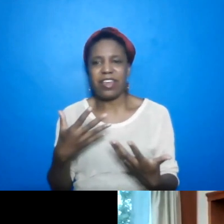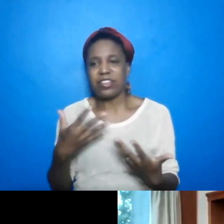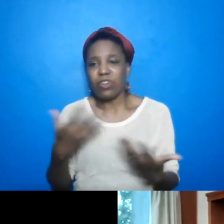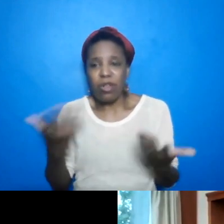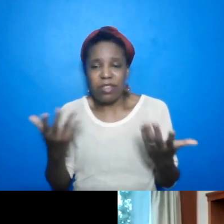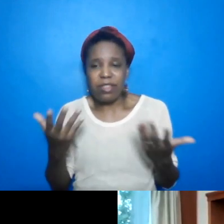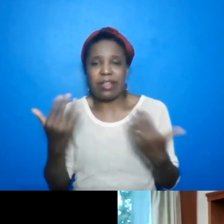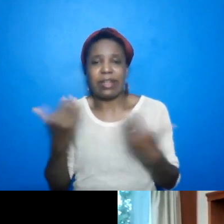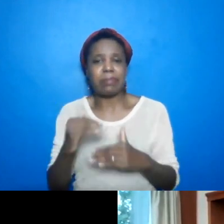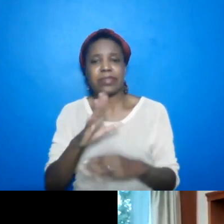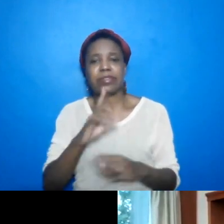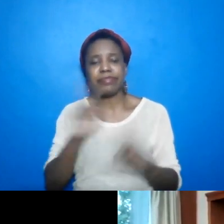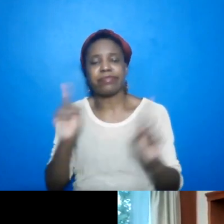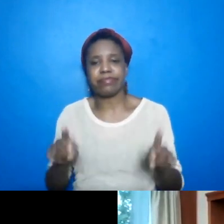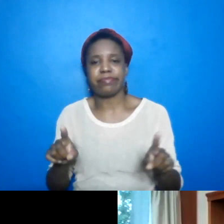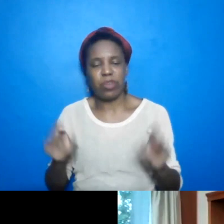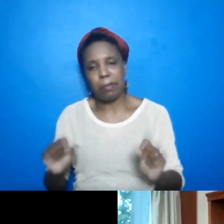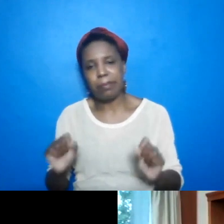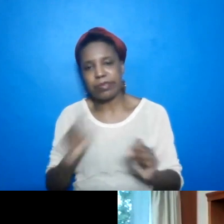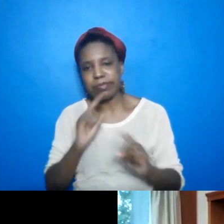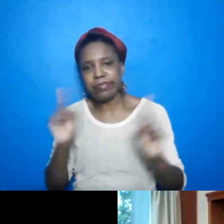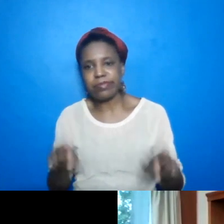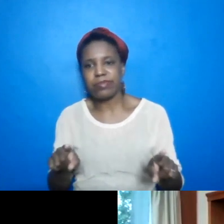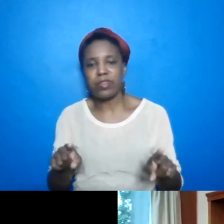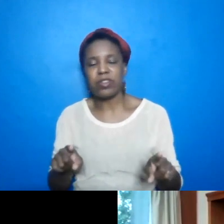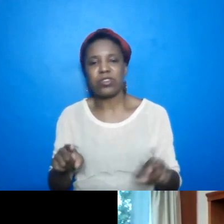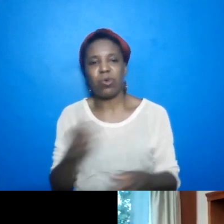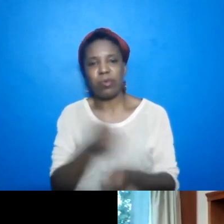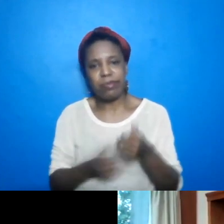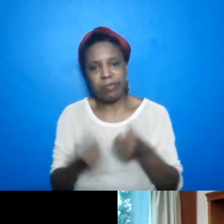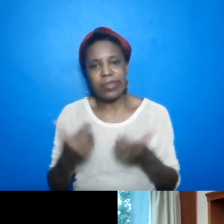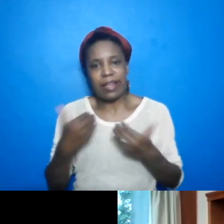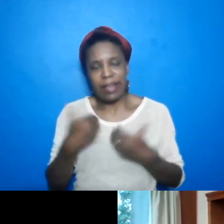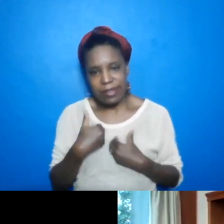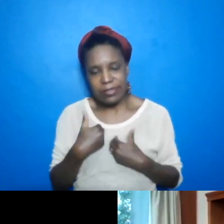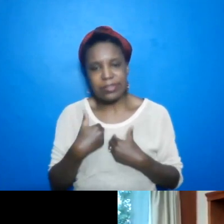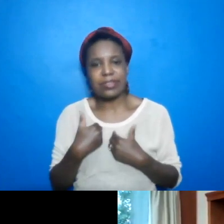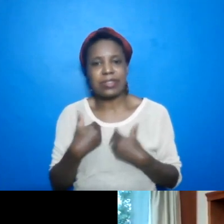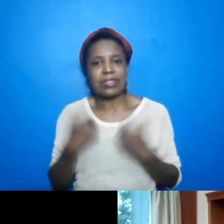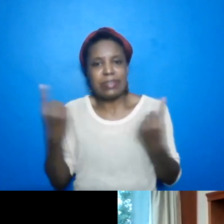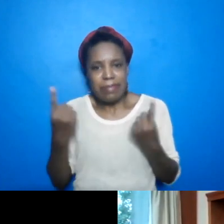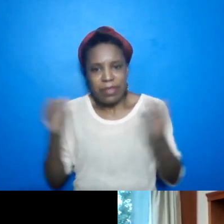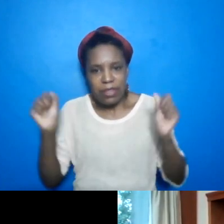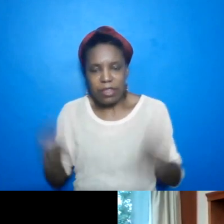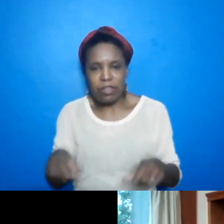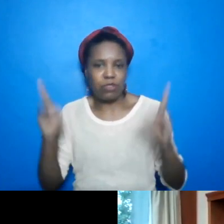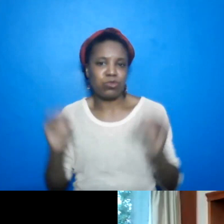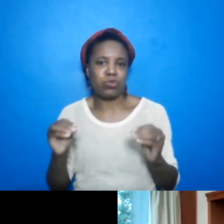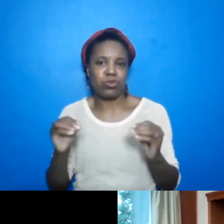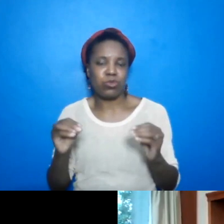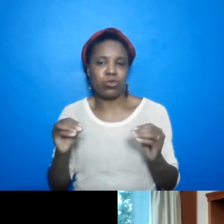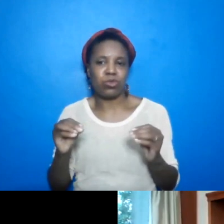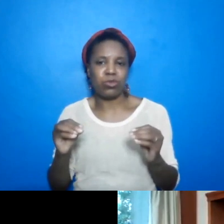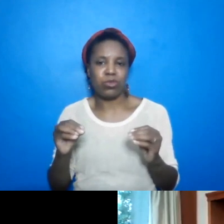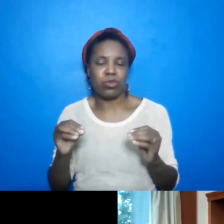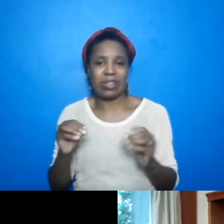notice that they each have a contribution to the overall, because it's not that they are the problem, it's that they're reacting